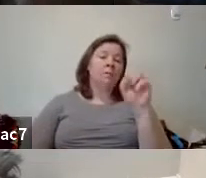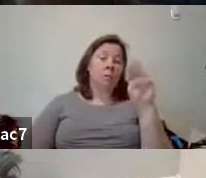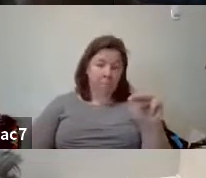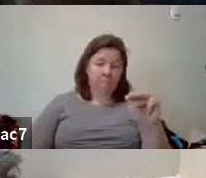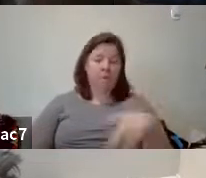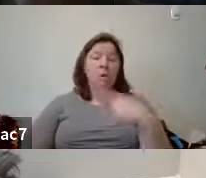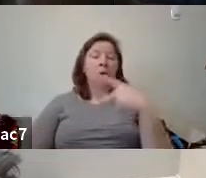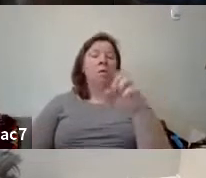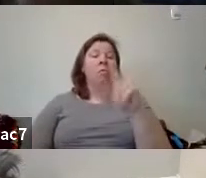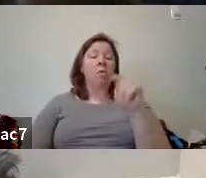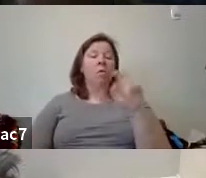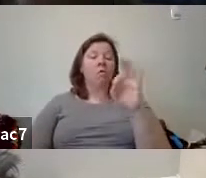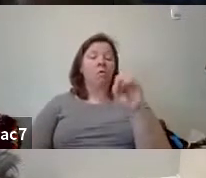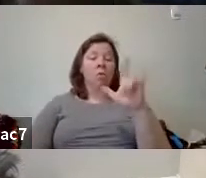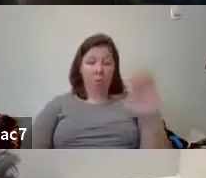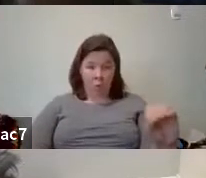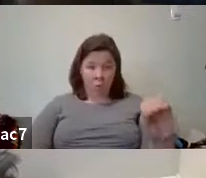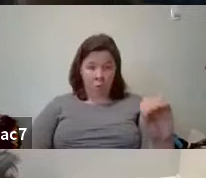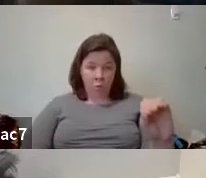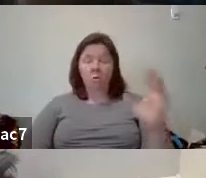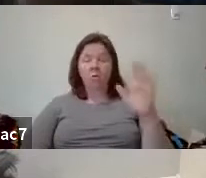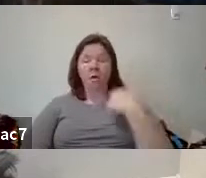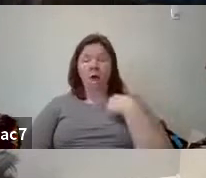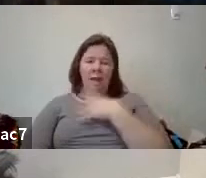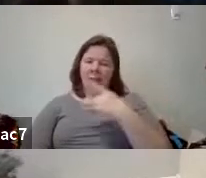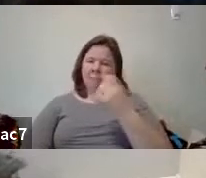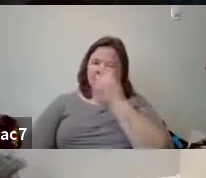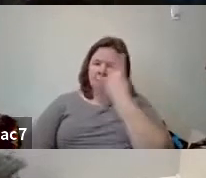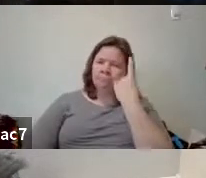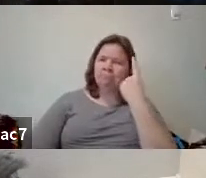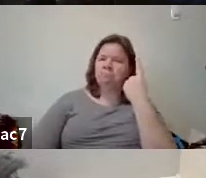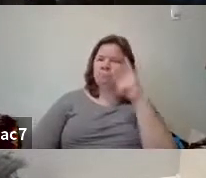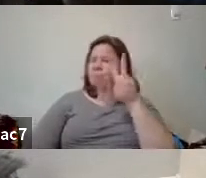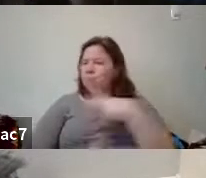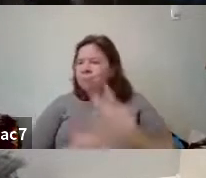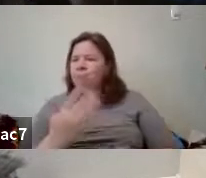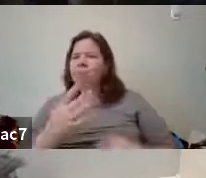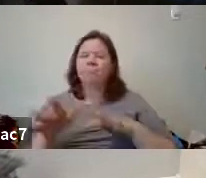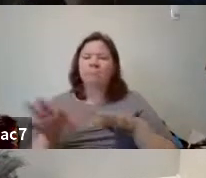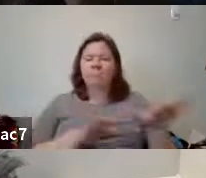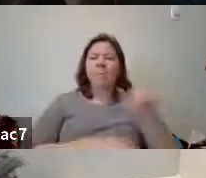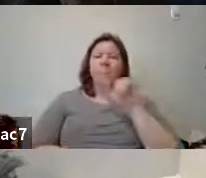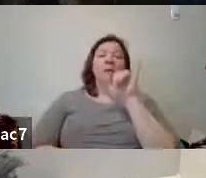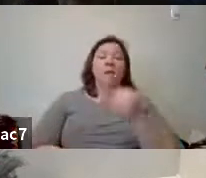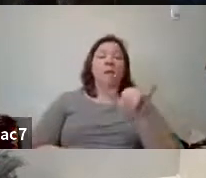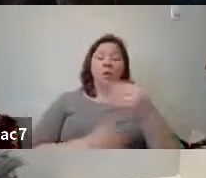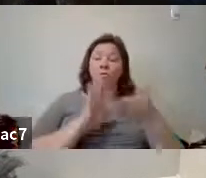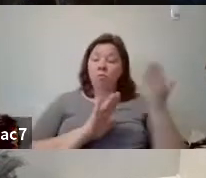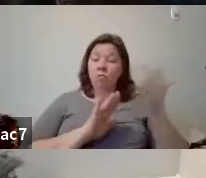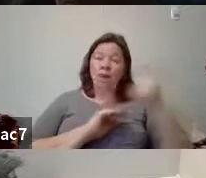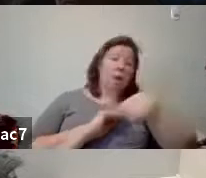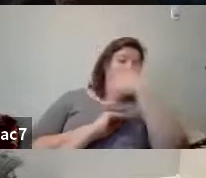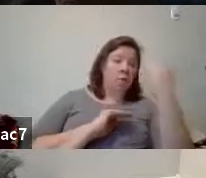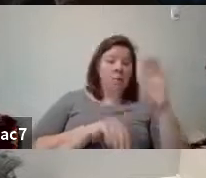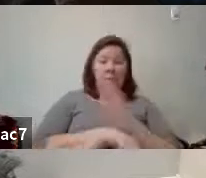now. I like these things, and I like to get into them and understand them. I like to use these to run other businesses. And so if I